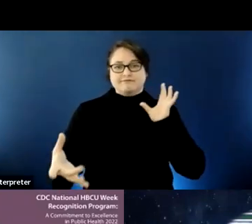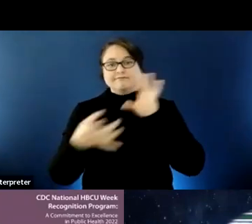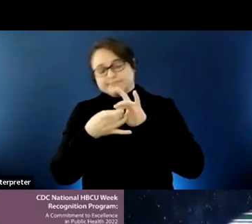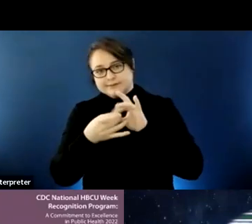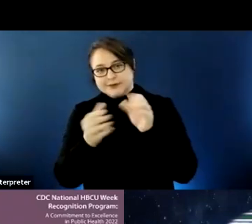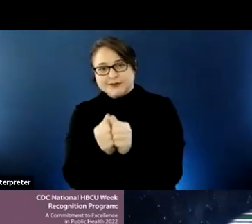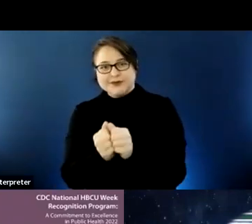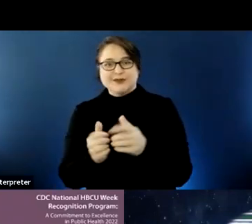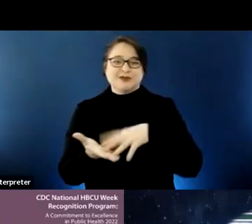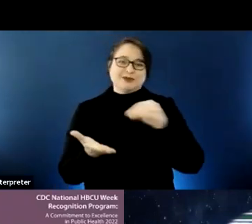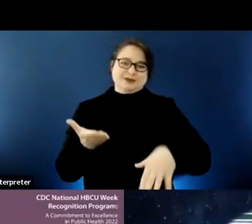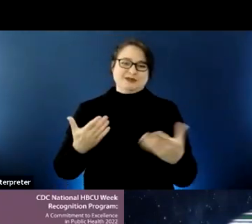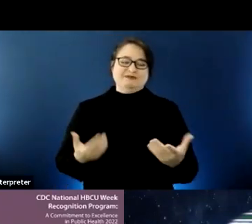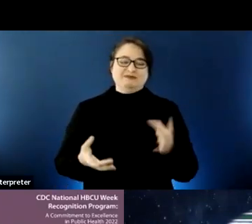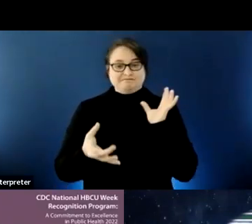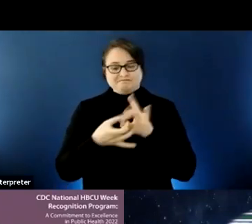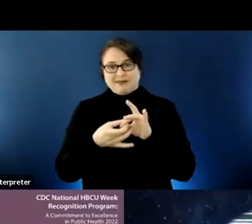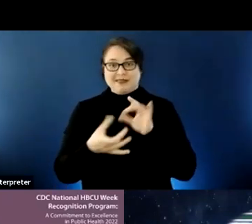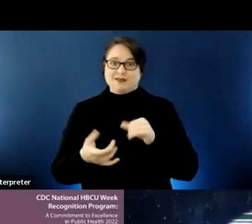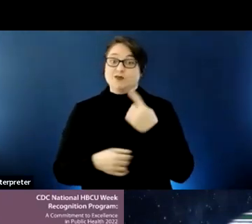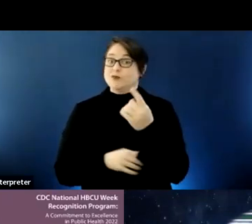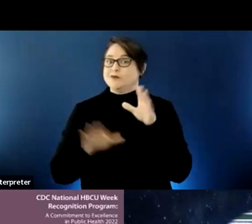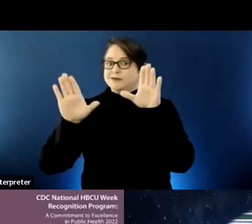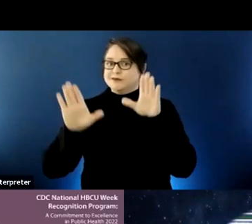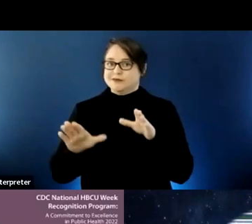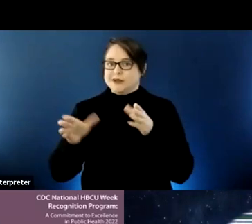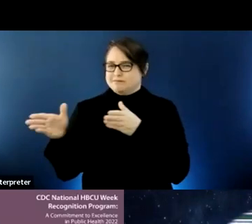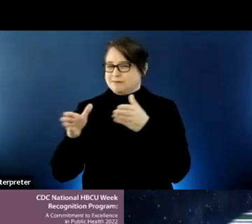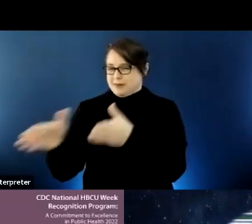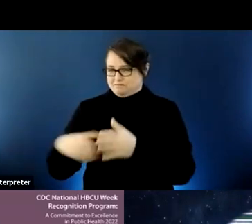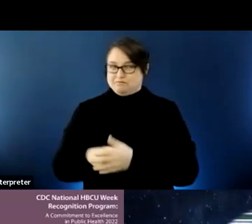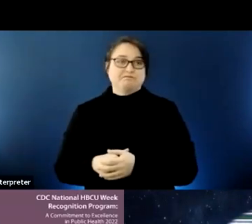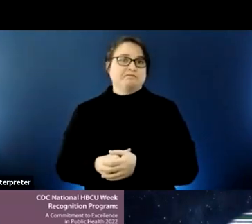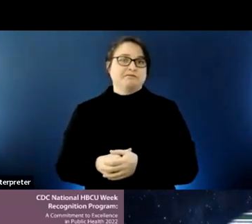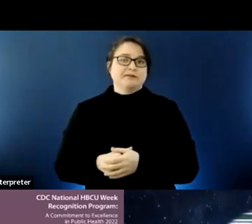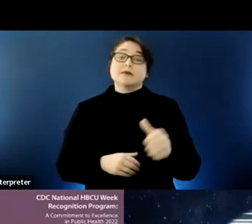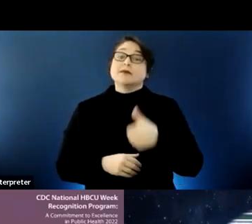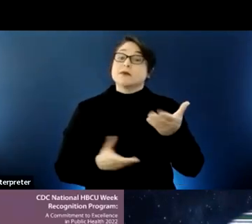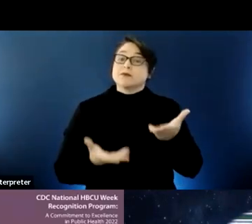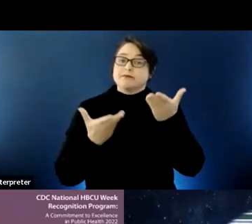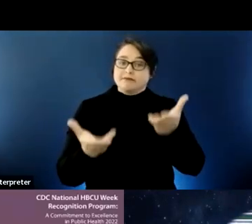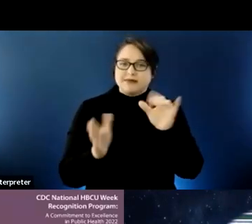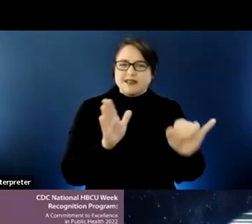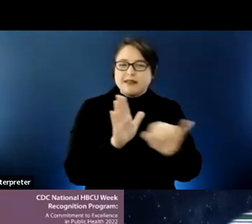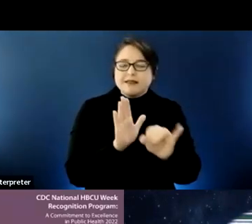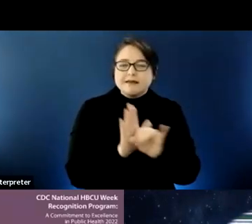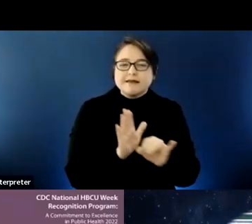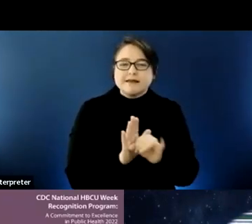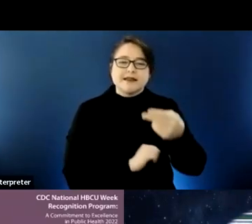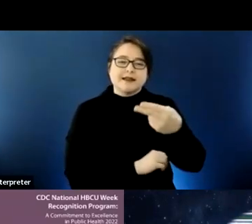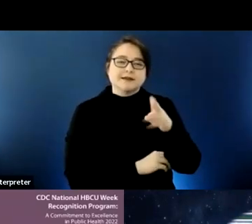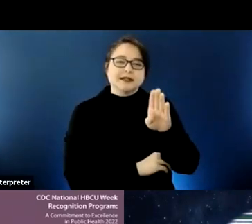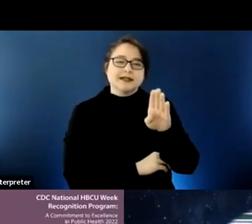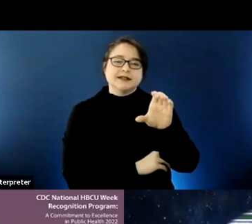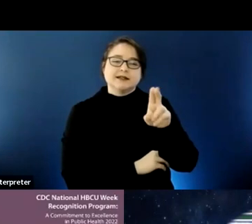So obviously one great pathway. Another suggestion that I would have is to identify an HBCU